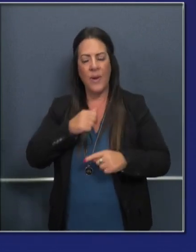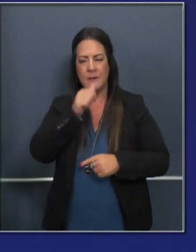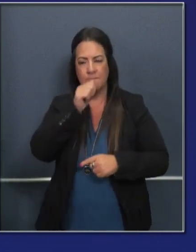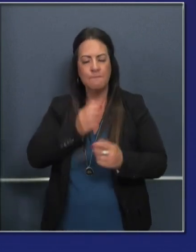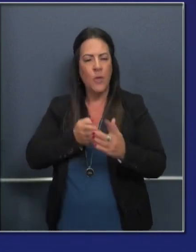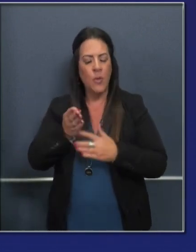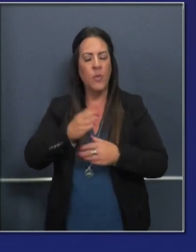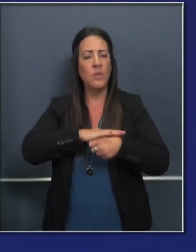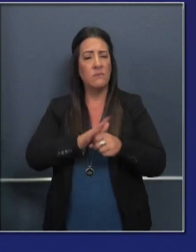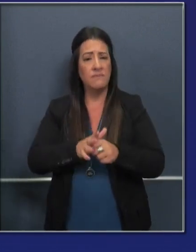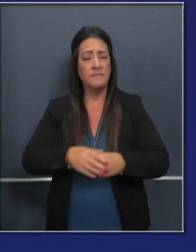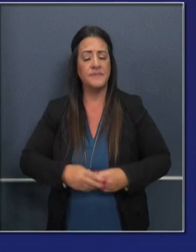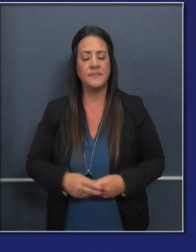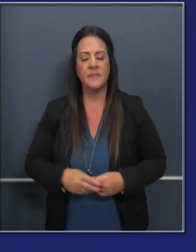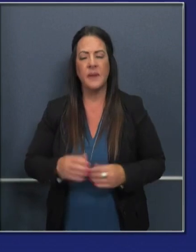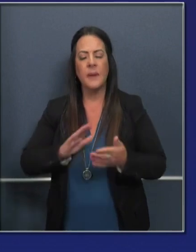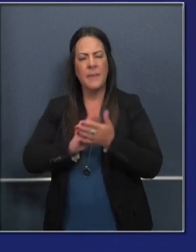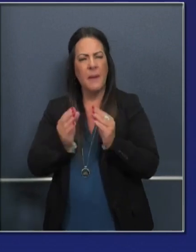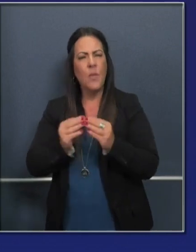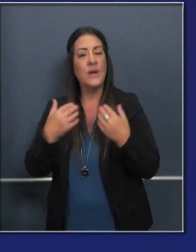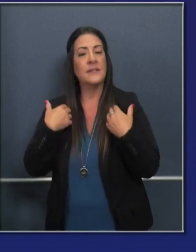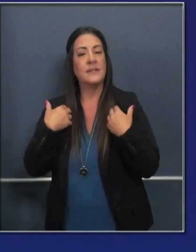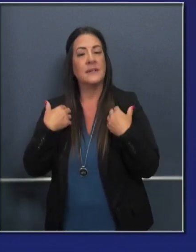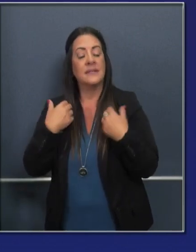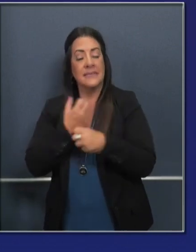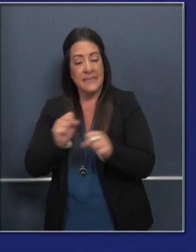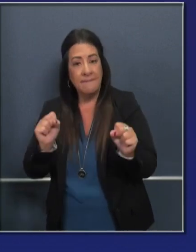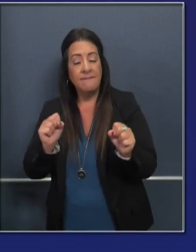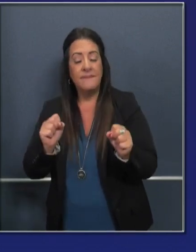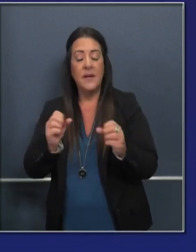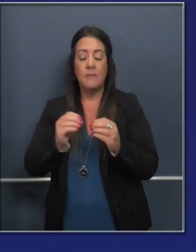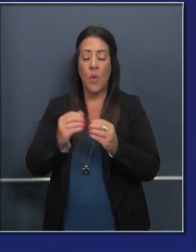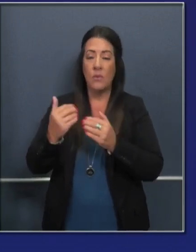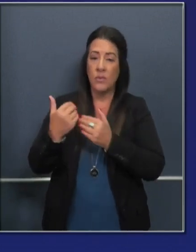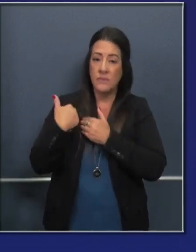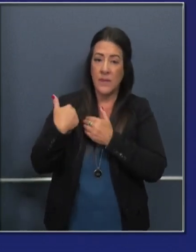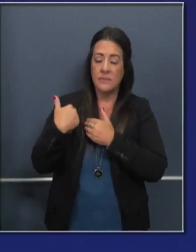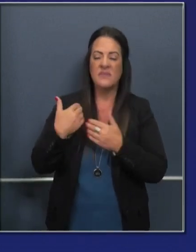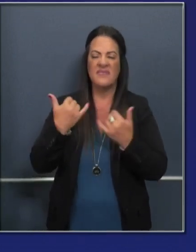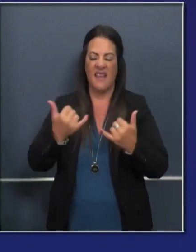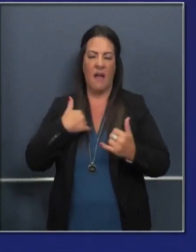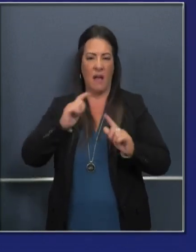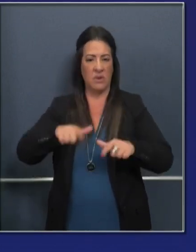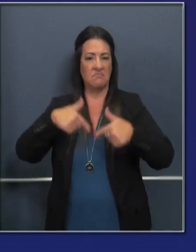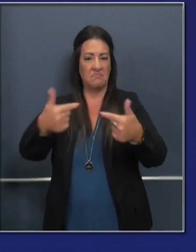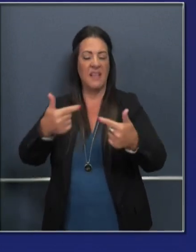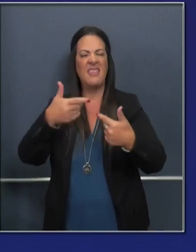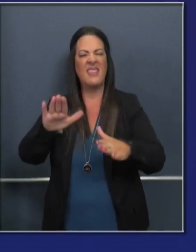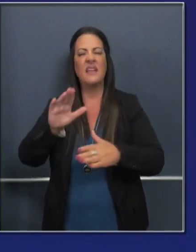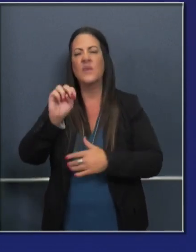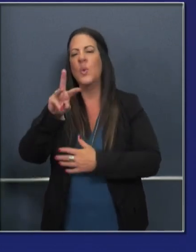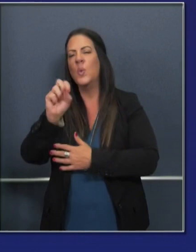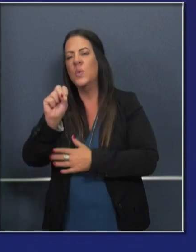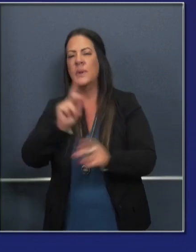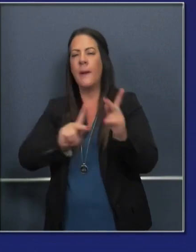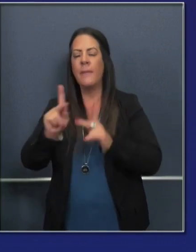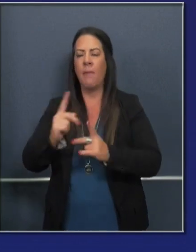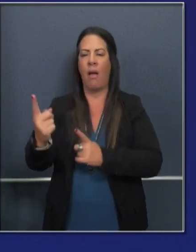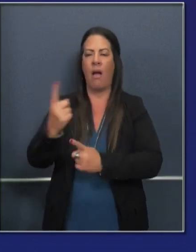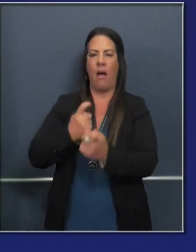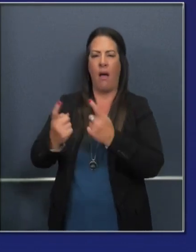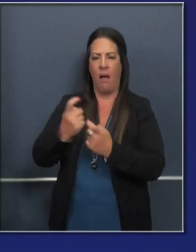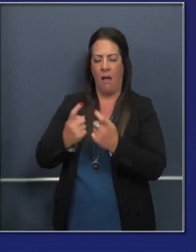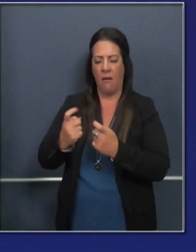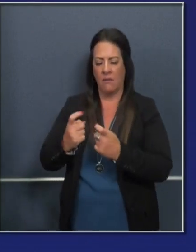of safer and more responsible, let me take on a few questions in anticipation before they're